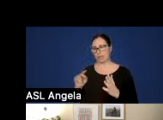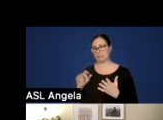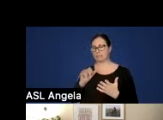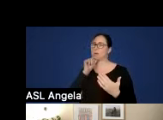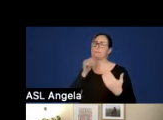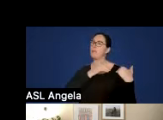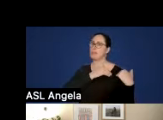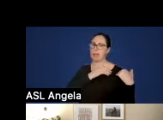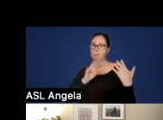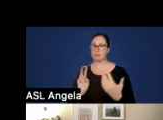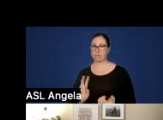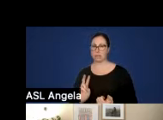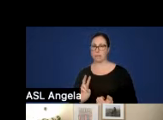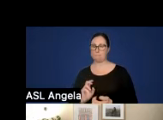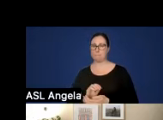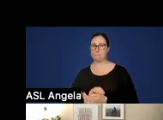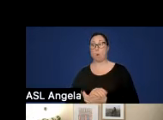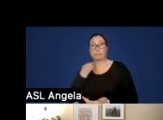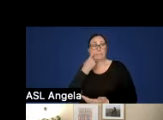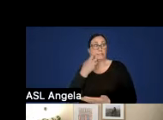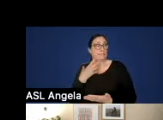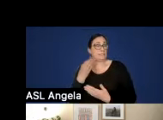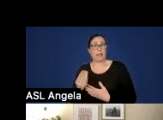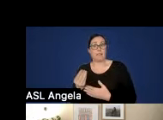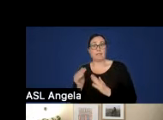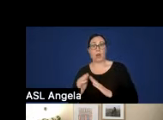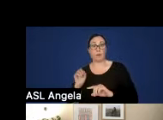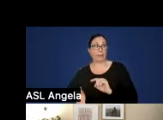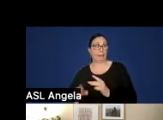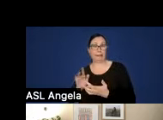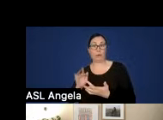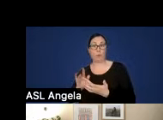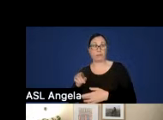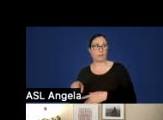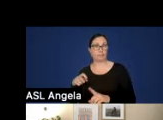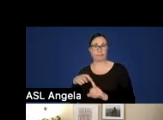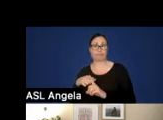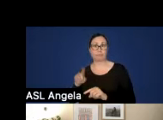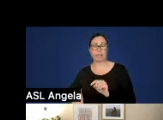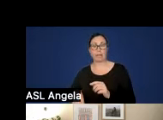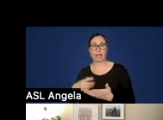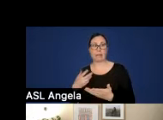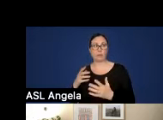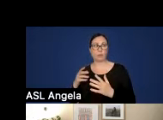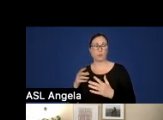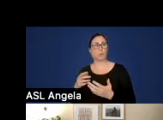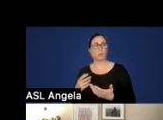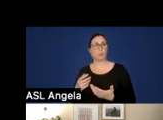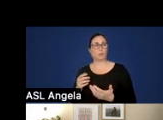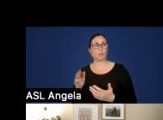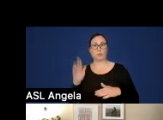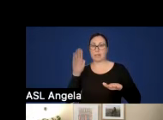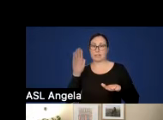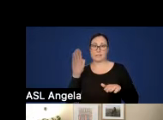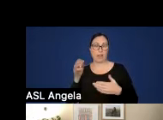unreliable victim. Well, she just left town. We can't get a hold of her to get her back here to testify, or she changed her phone